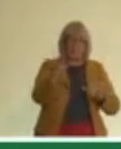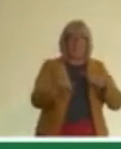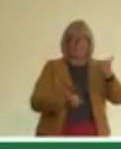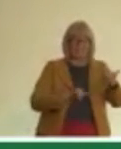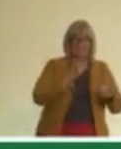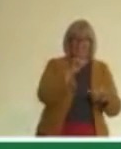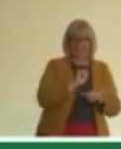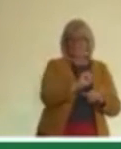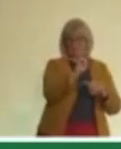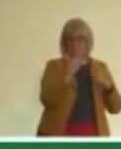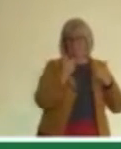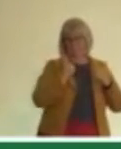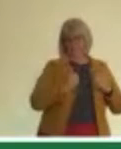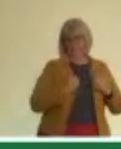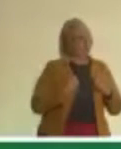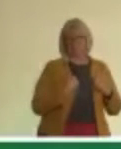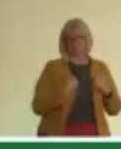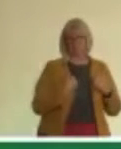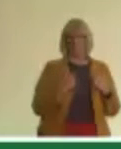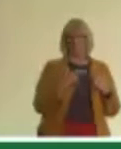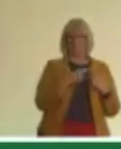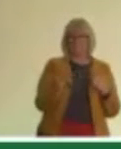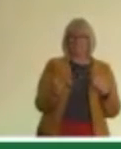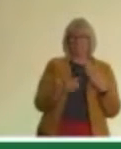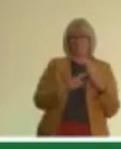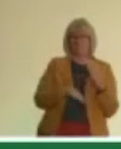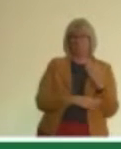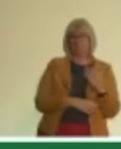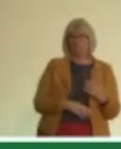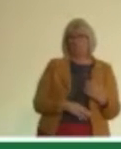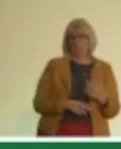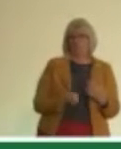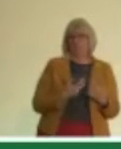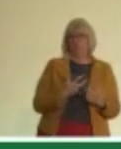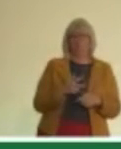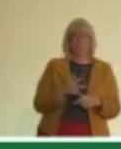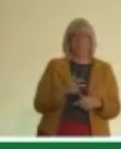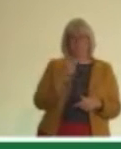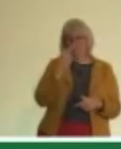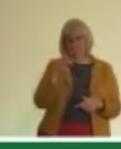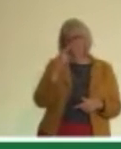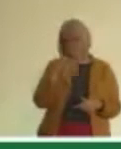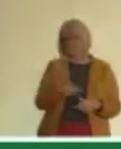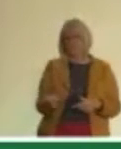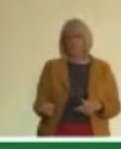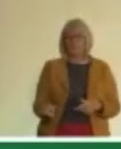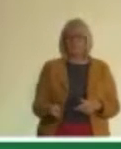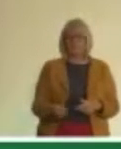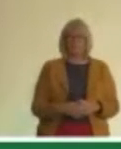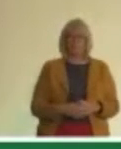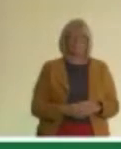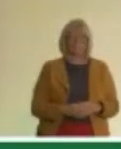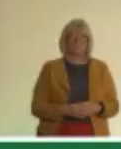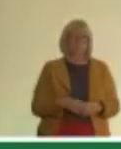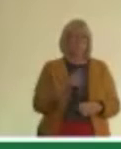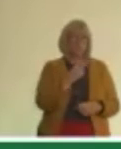he mocks those in poverty beneath him. 1 in 4 children in this country is living in poverty.